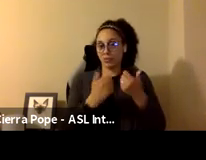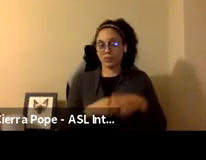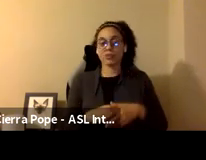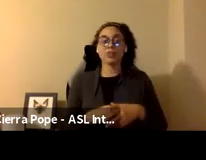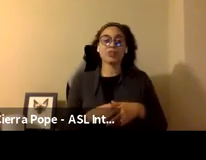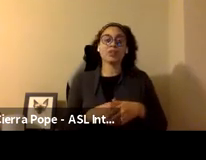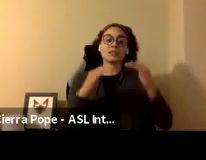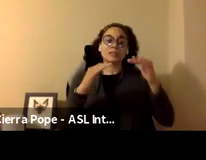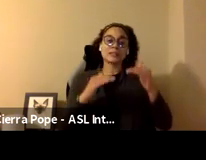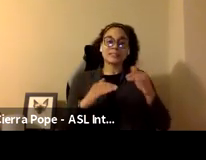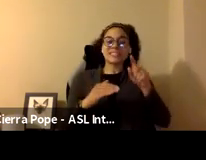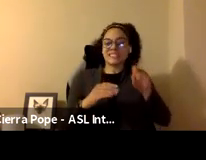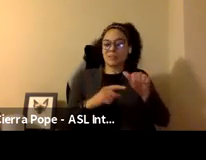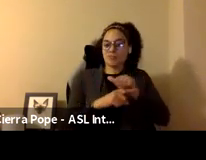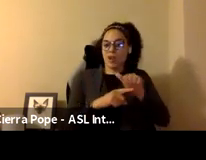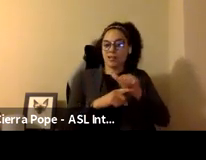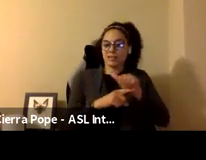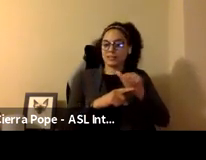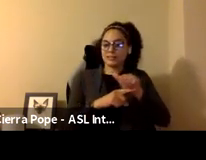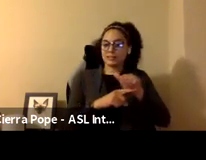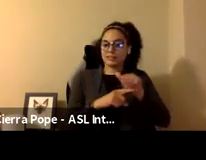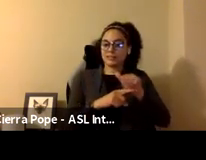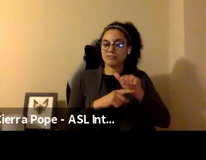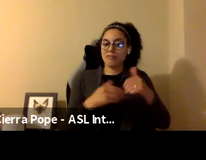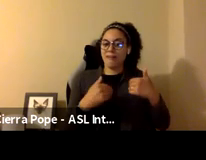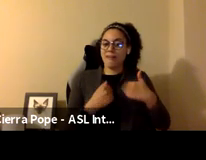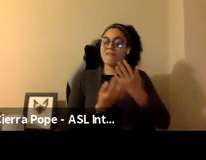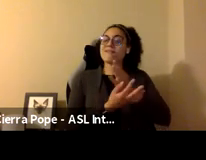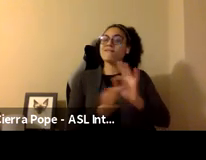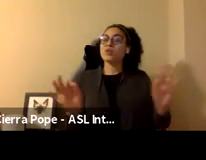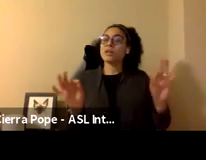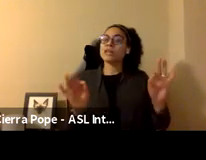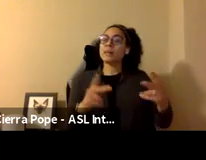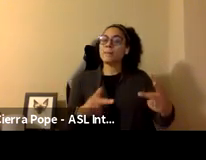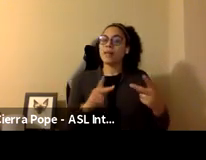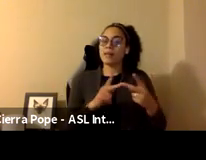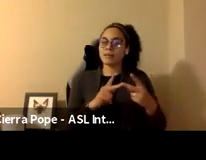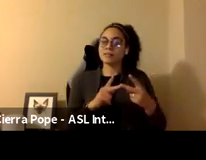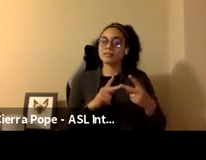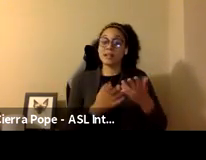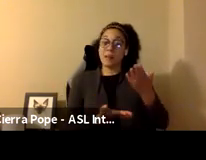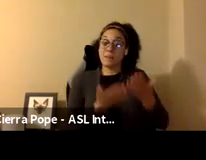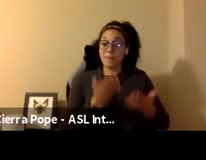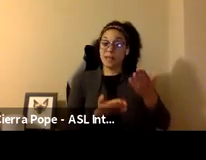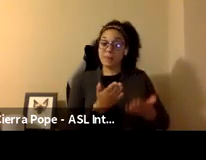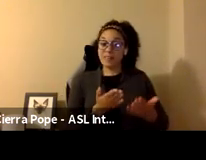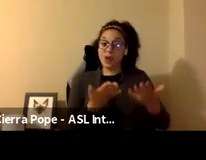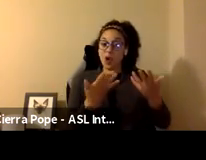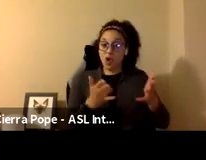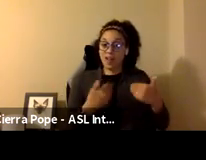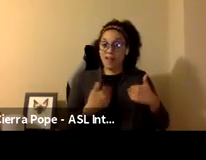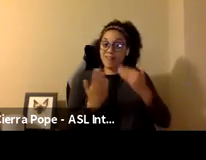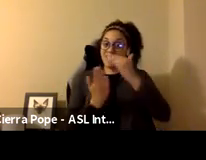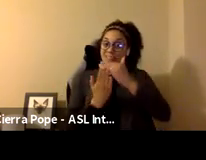need practice. So kind of having a free space. So they might have a list, but then they get to choose whatever that